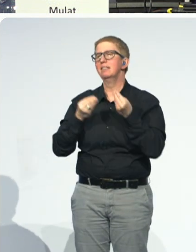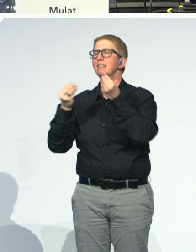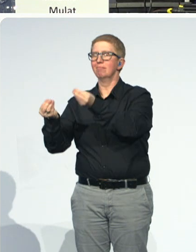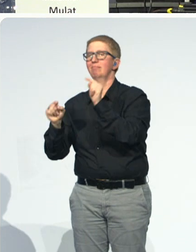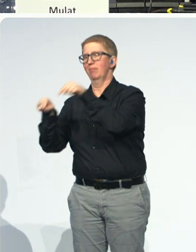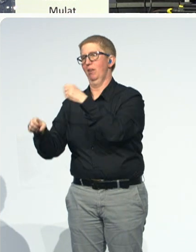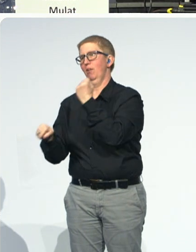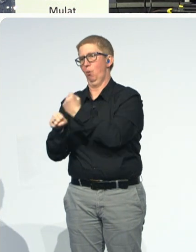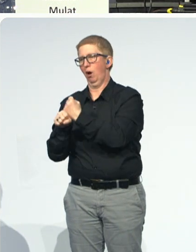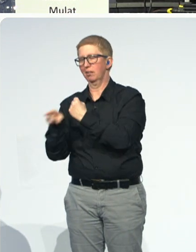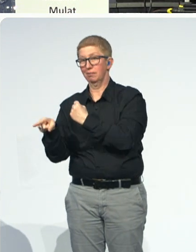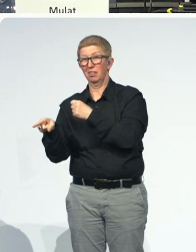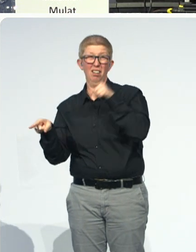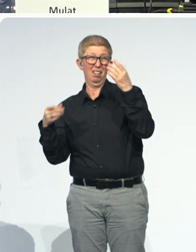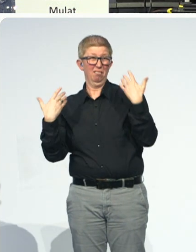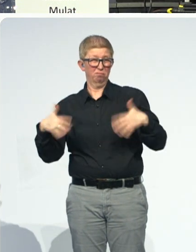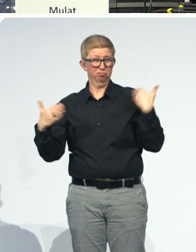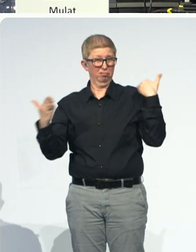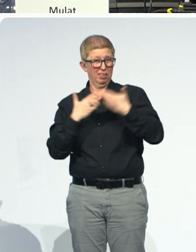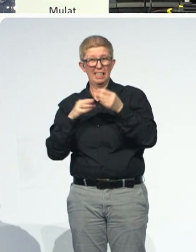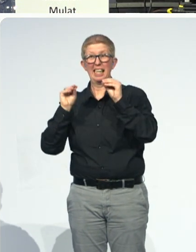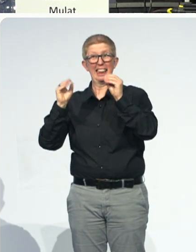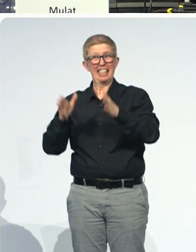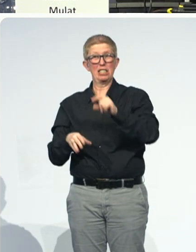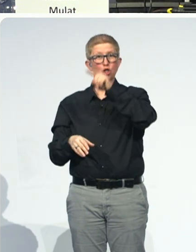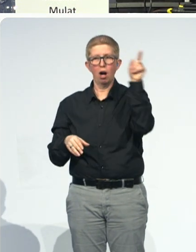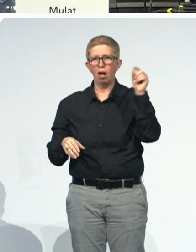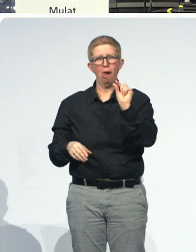communicate fluently using sign language with